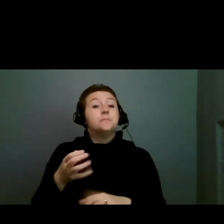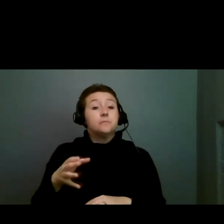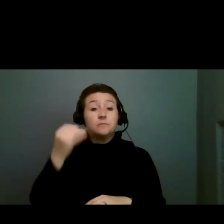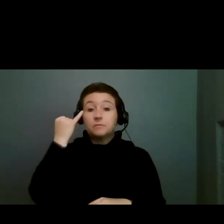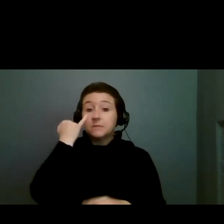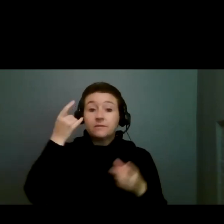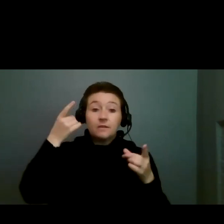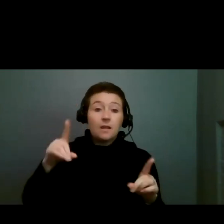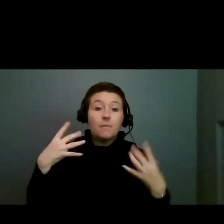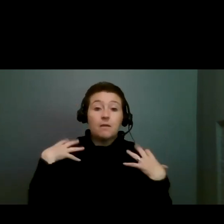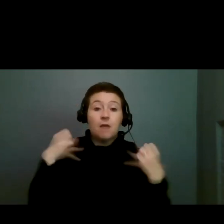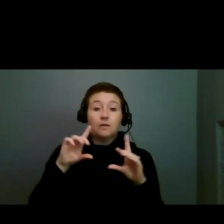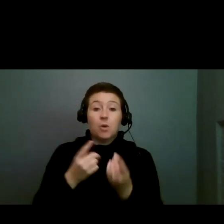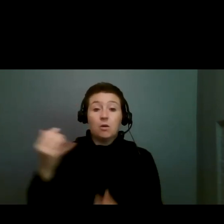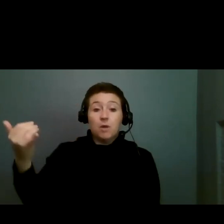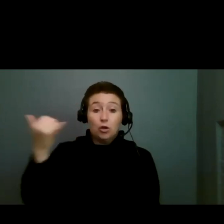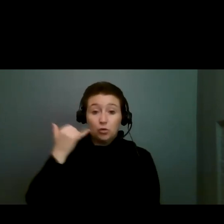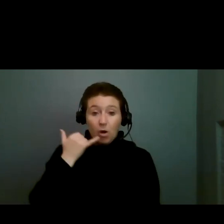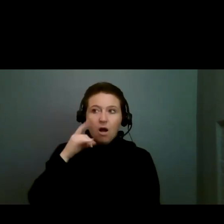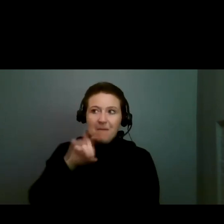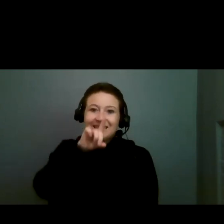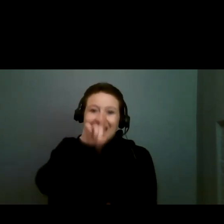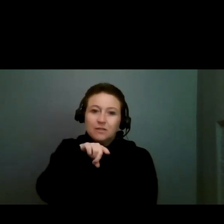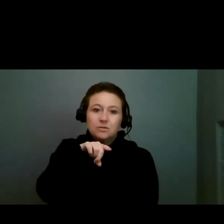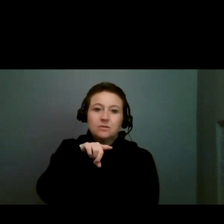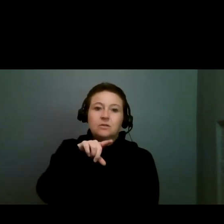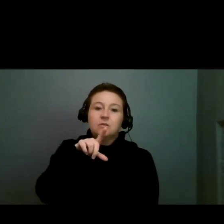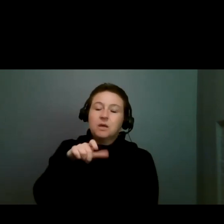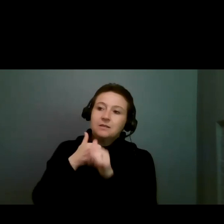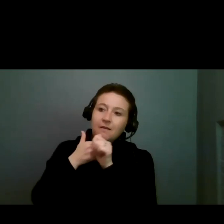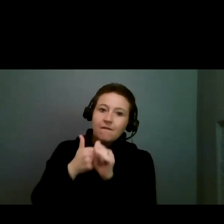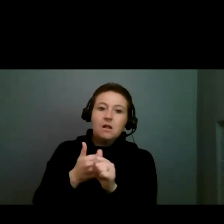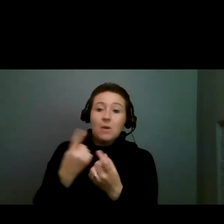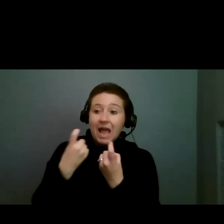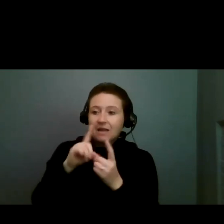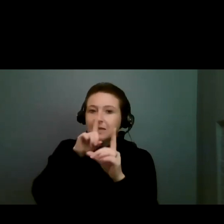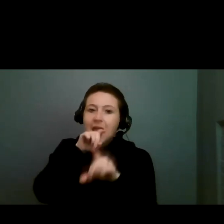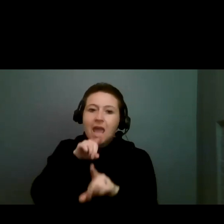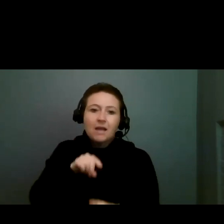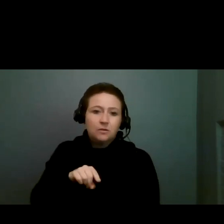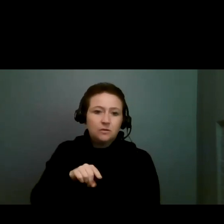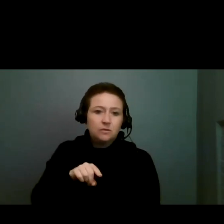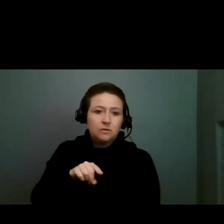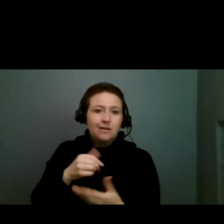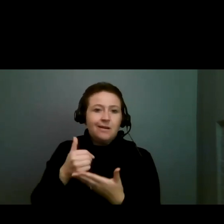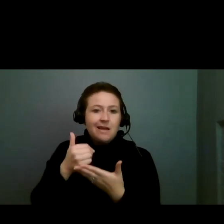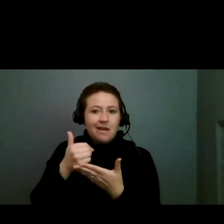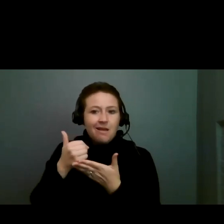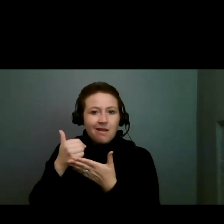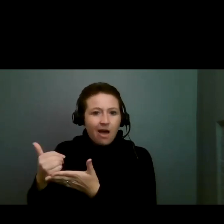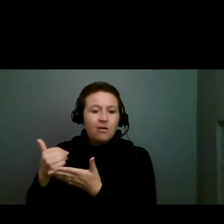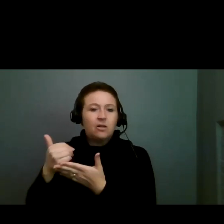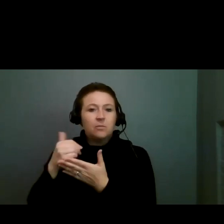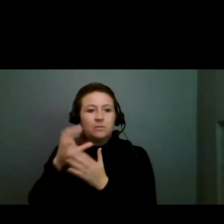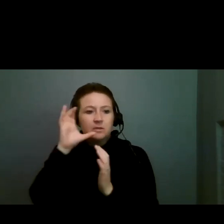the health department, you need to pick up the phone and you need to cooperate with our questions so that we can find the people most capable